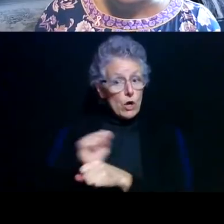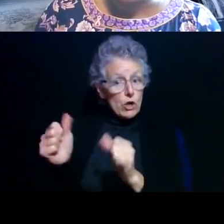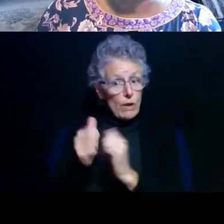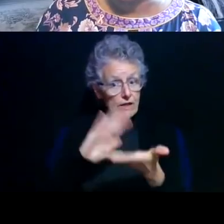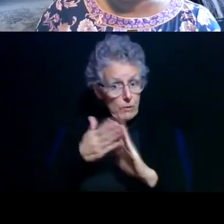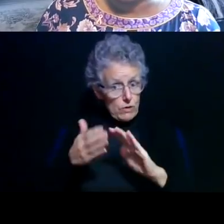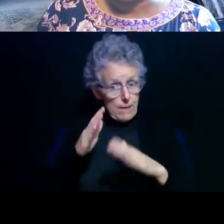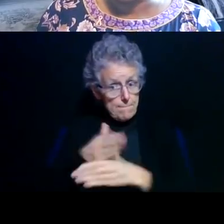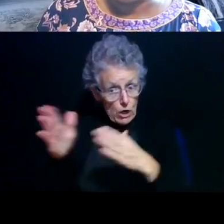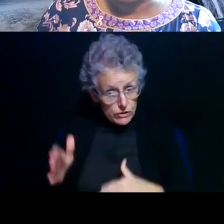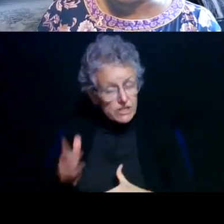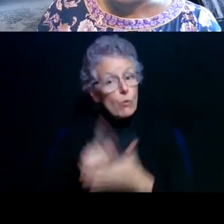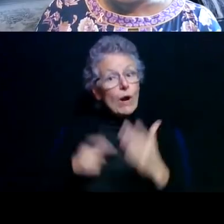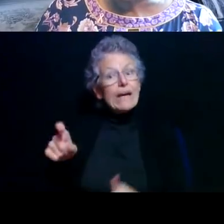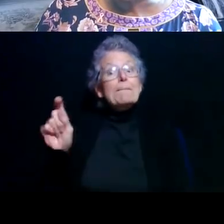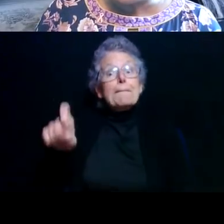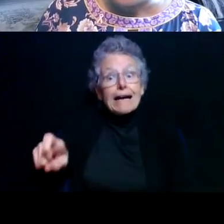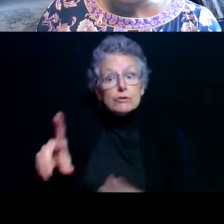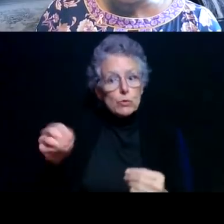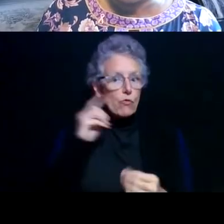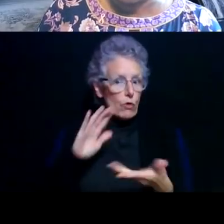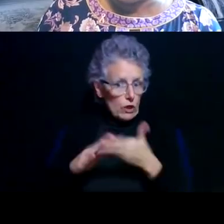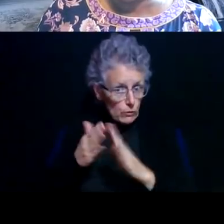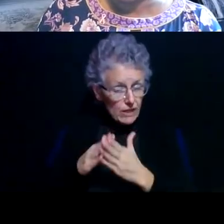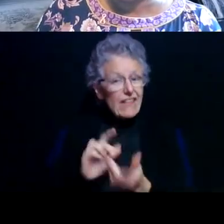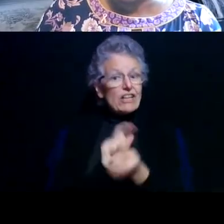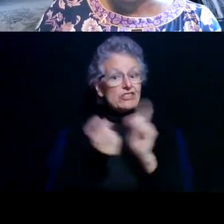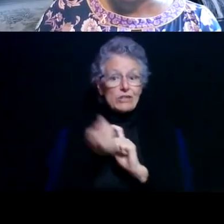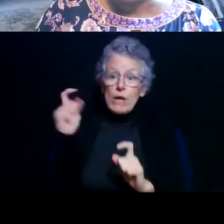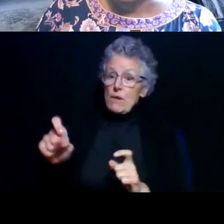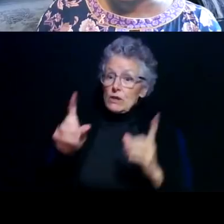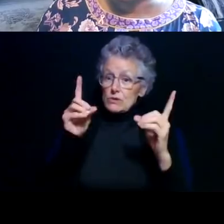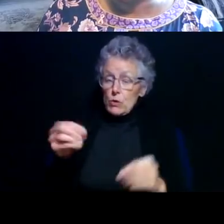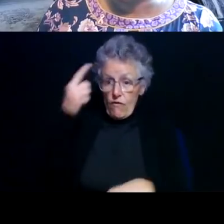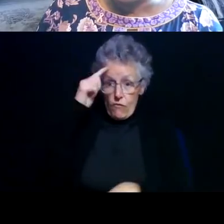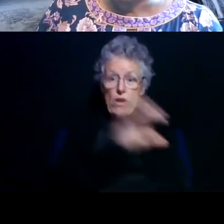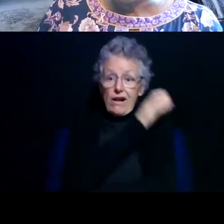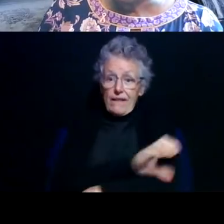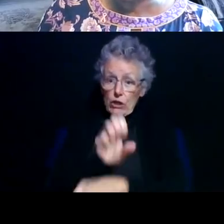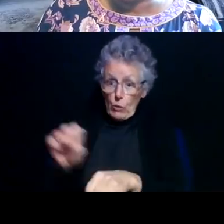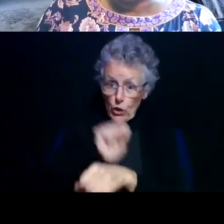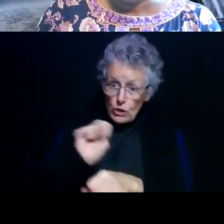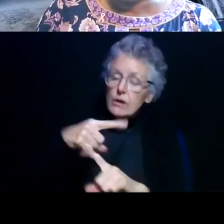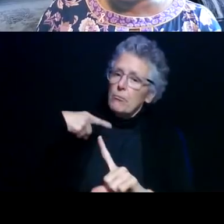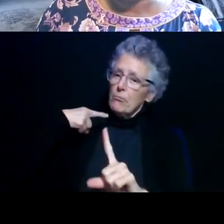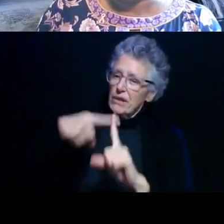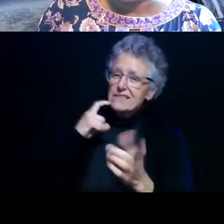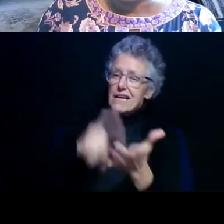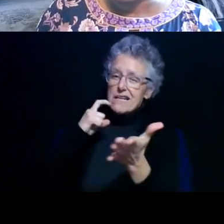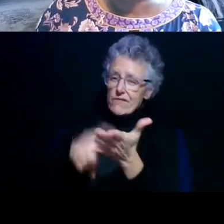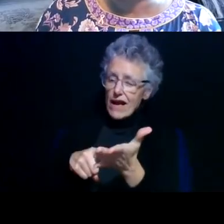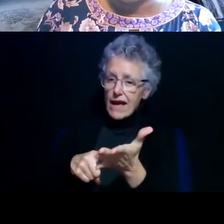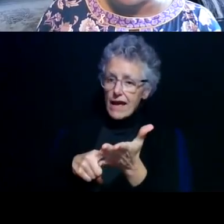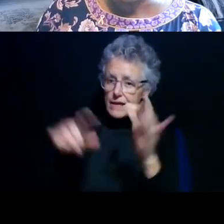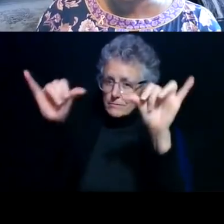that needs to be done in our community, and the changes that we need to make in our clinical practices, as well as identifying the